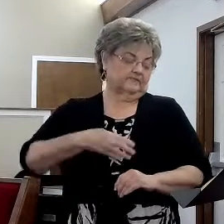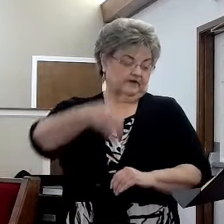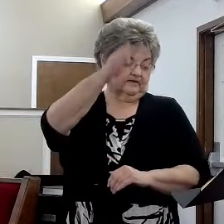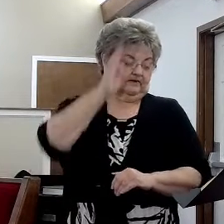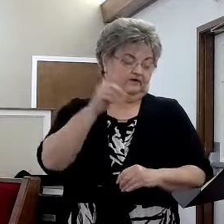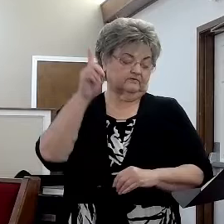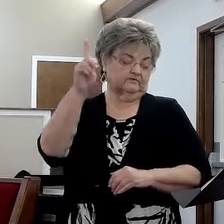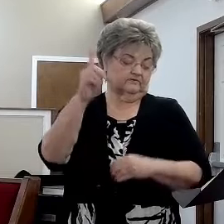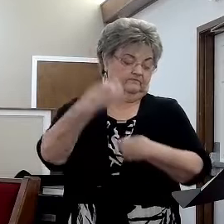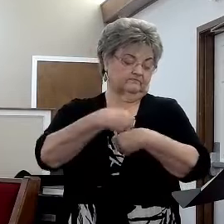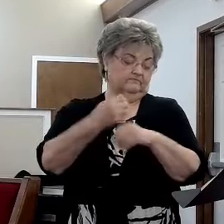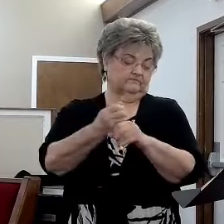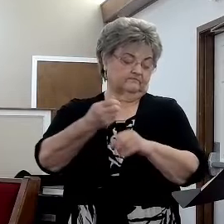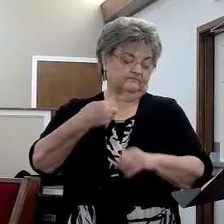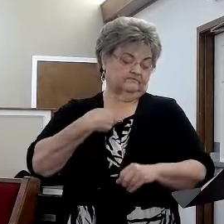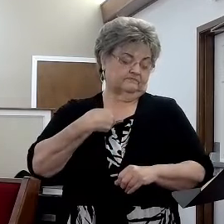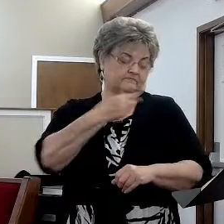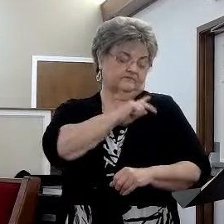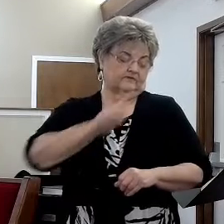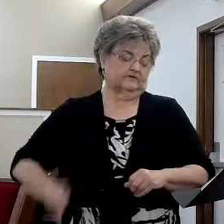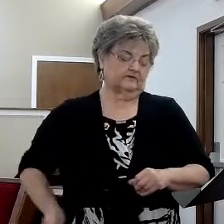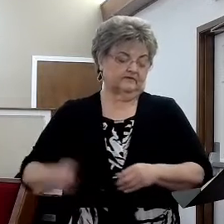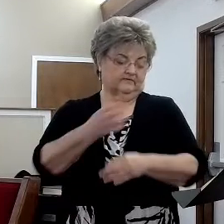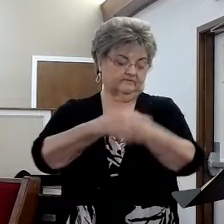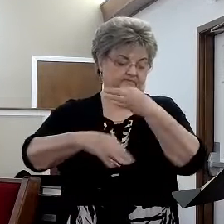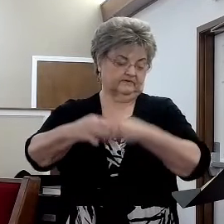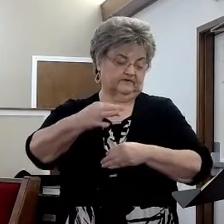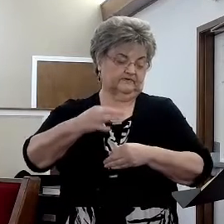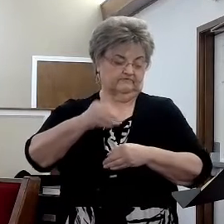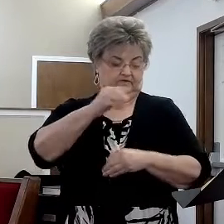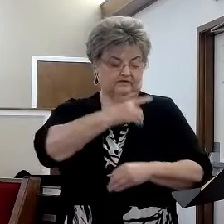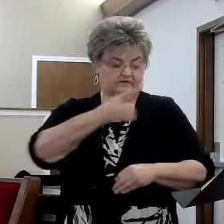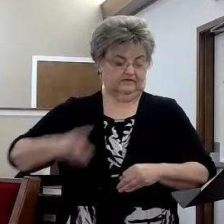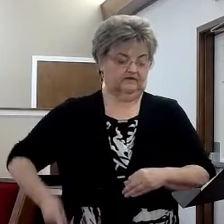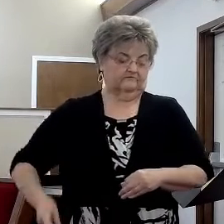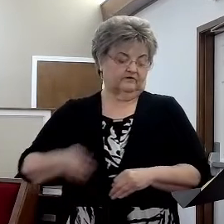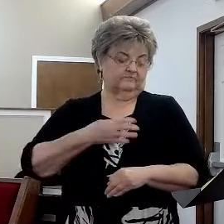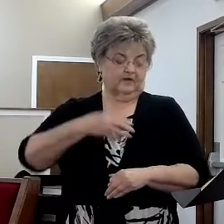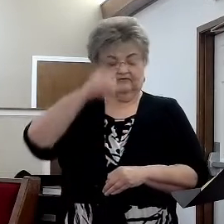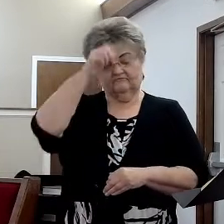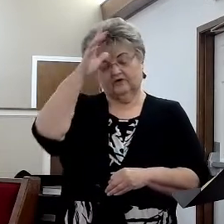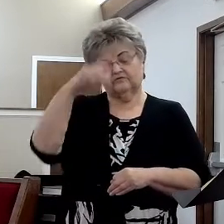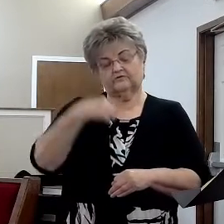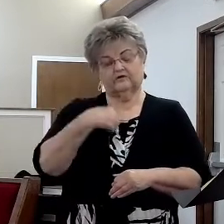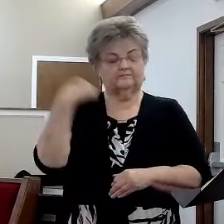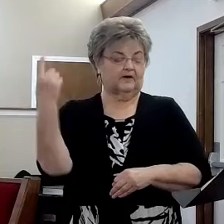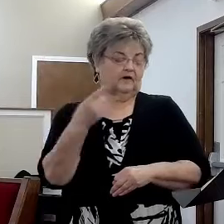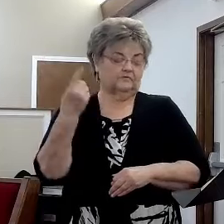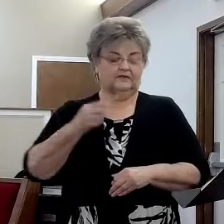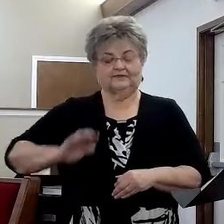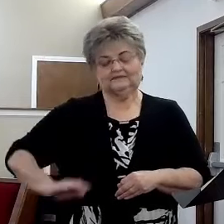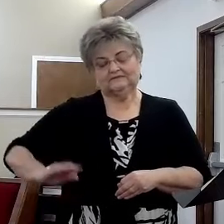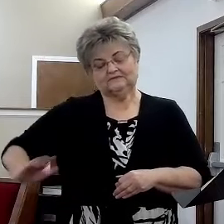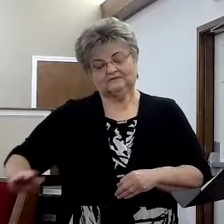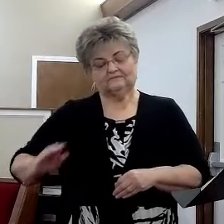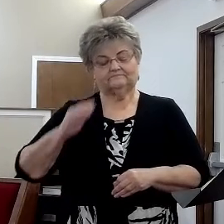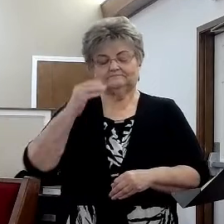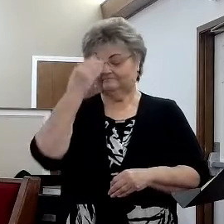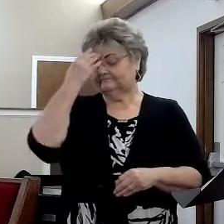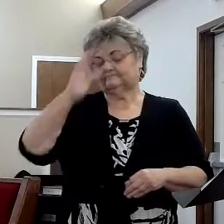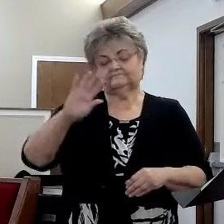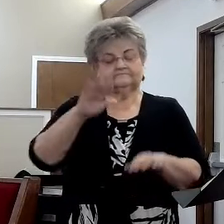king instead of David my father, and I am but a little child. I know not how to go out or come